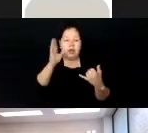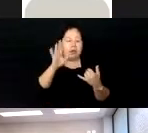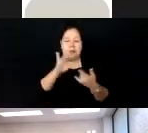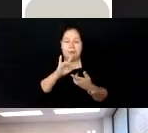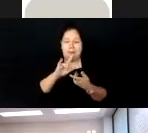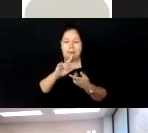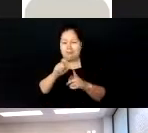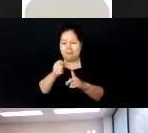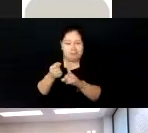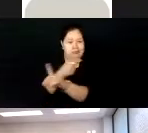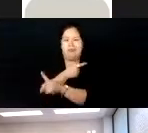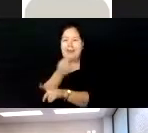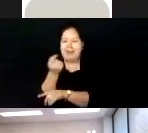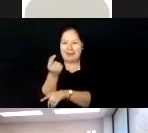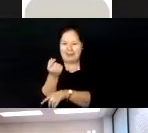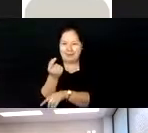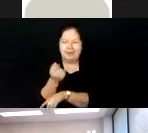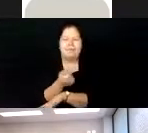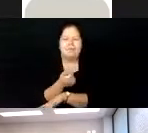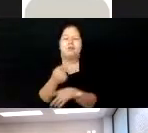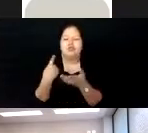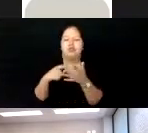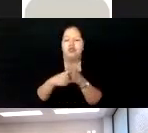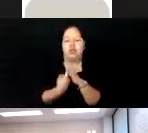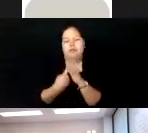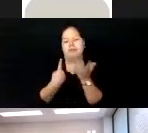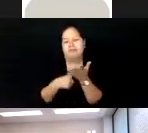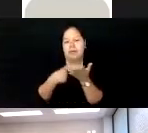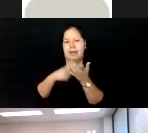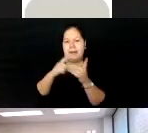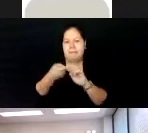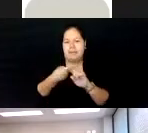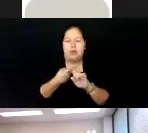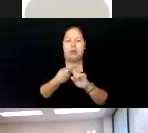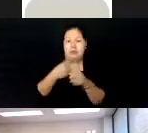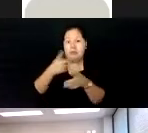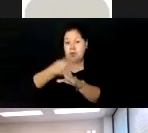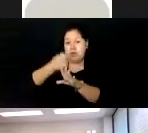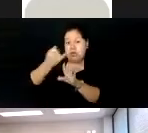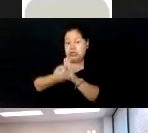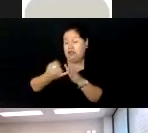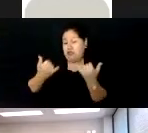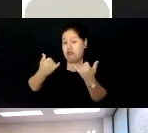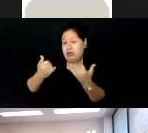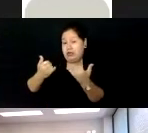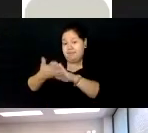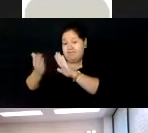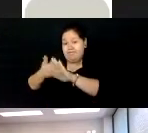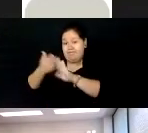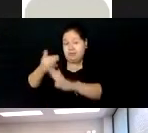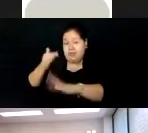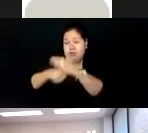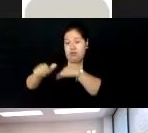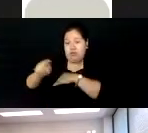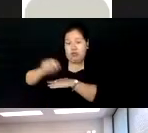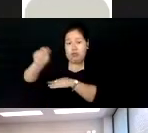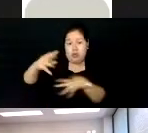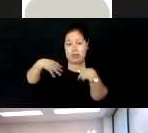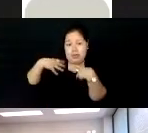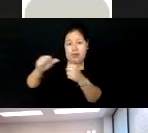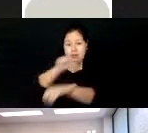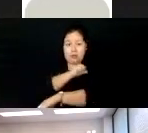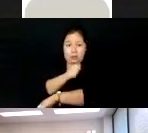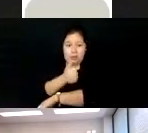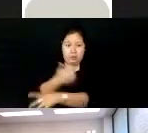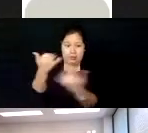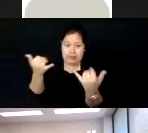little bit and speak to some change pieces that are currently underway within the Northern Health Authority.